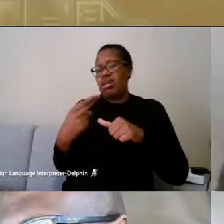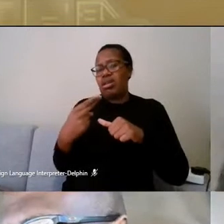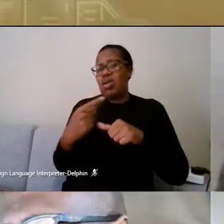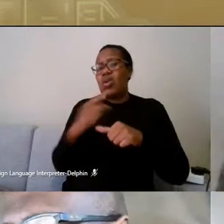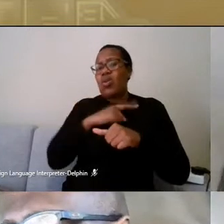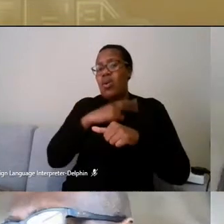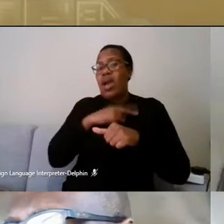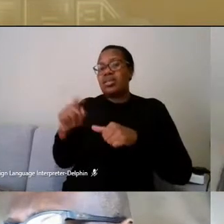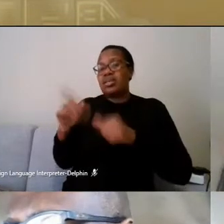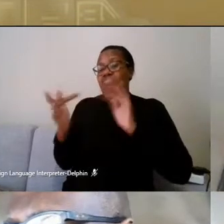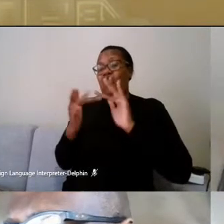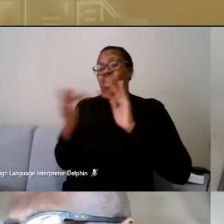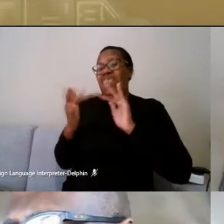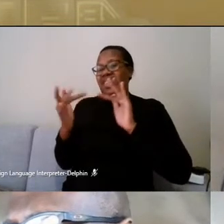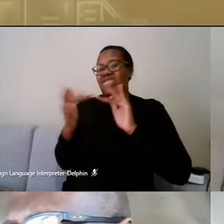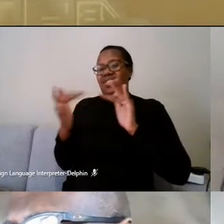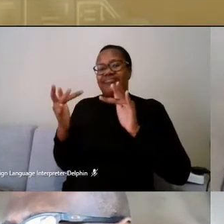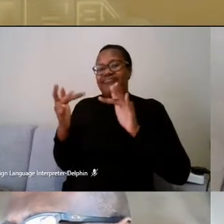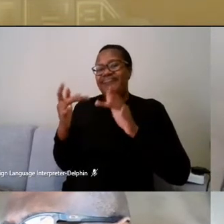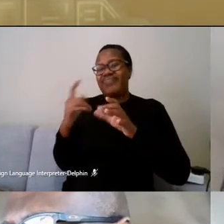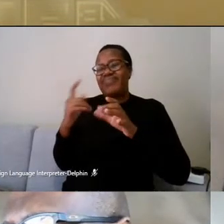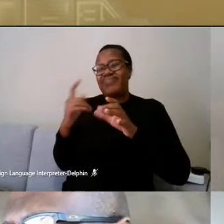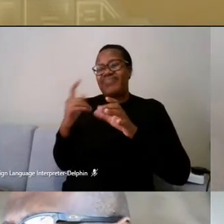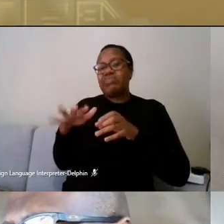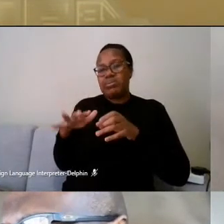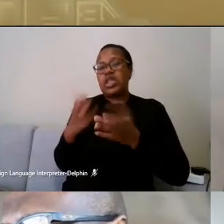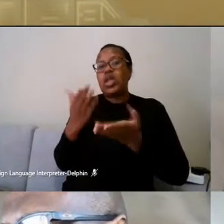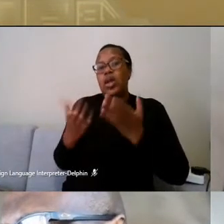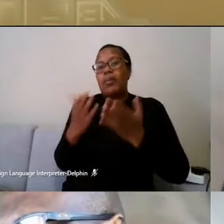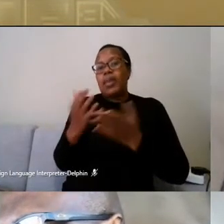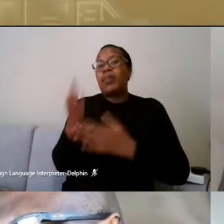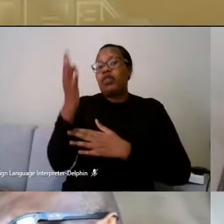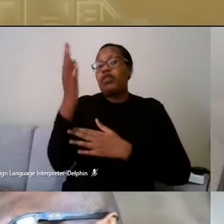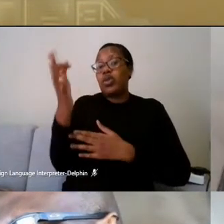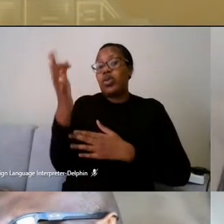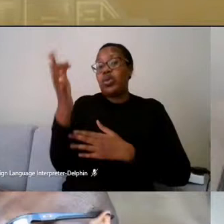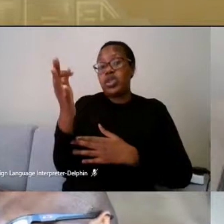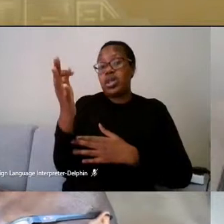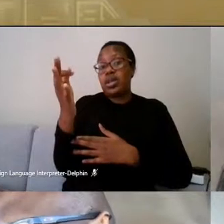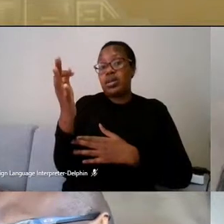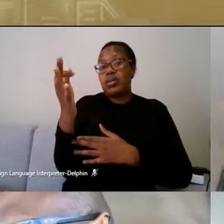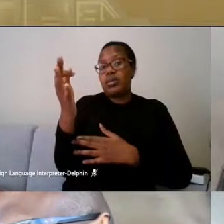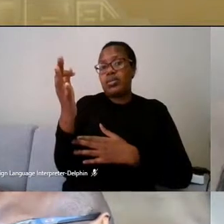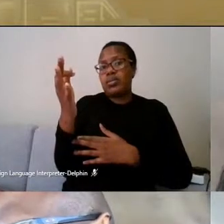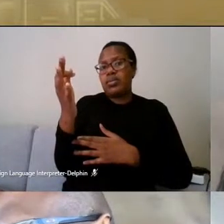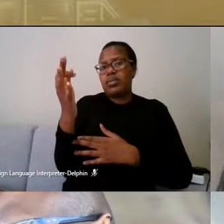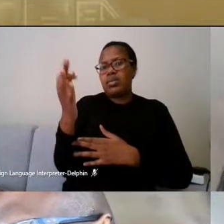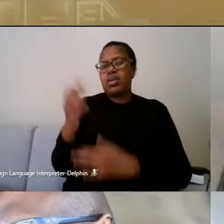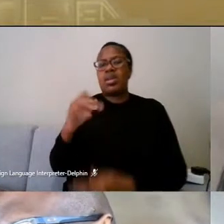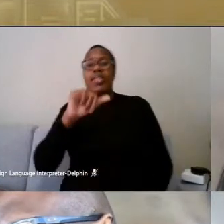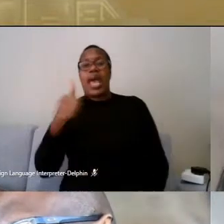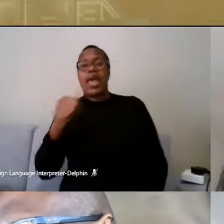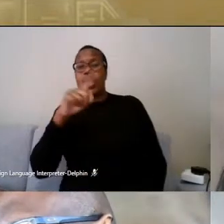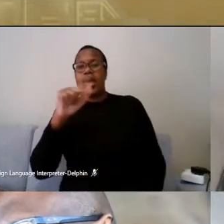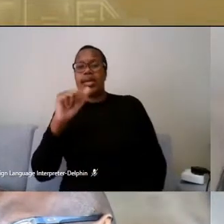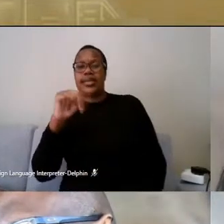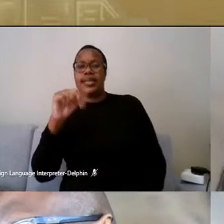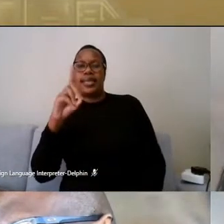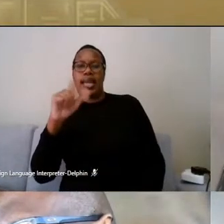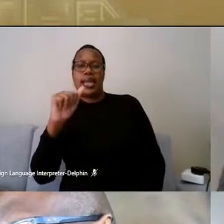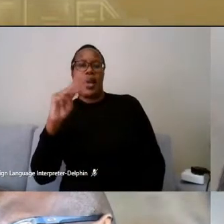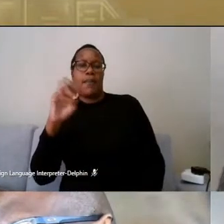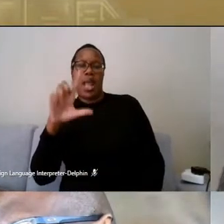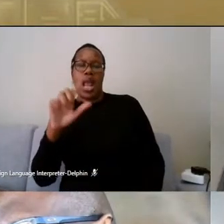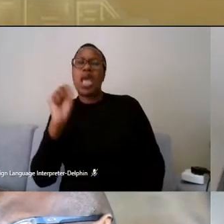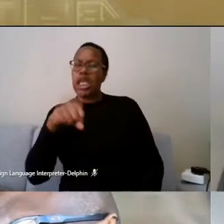his, and perhaps in future. Yes, Chairperson. It was very difficult to hear what